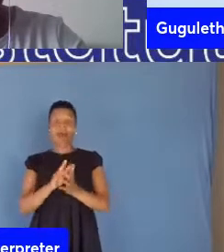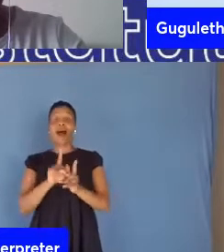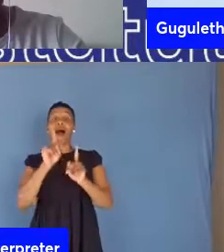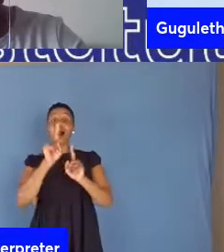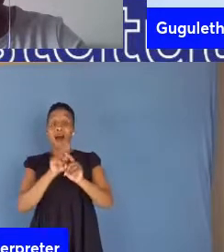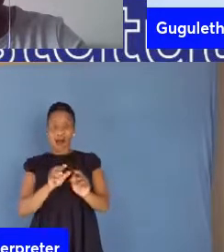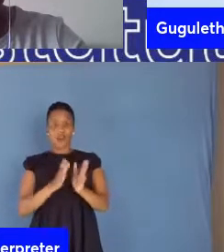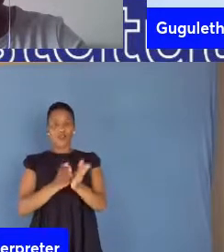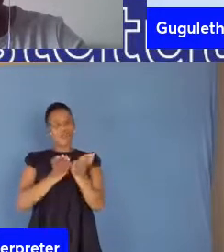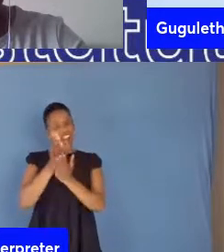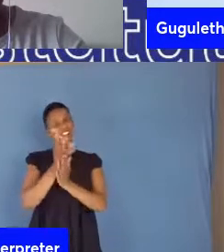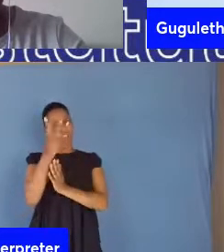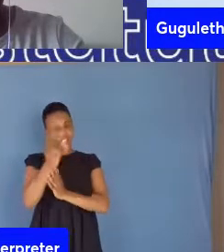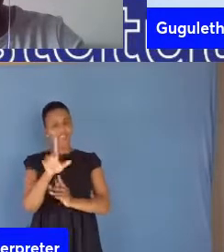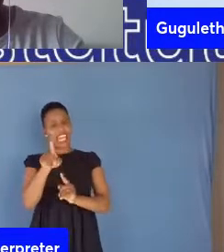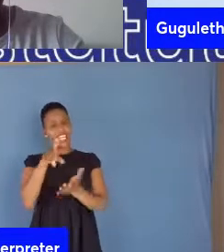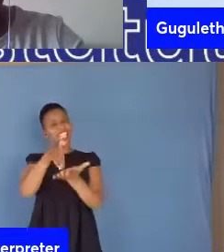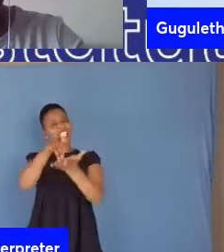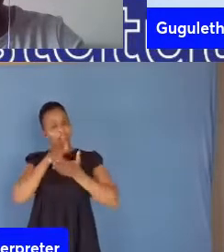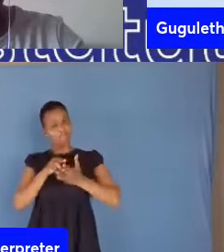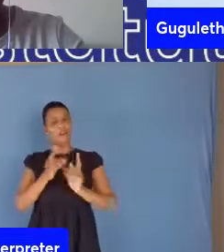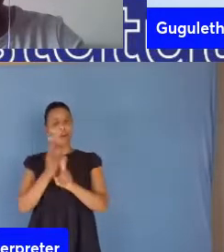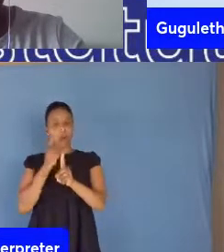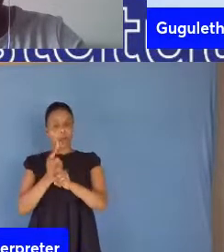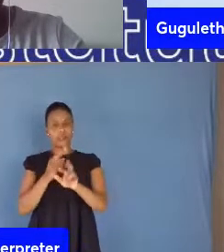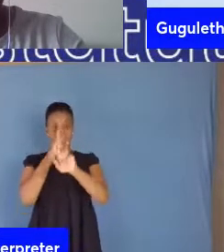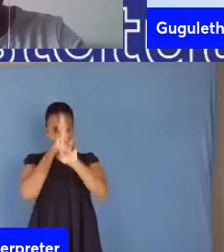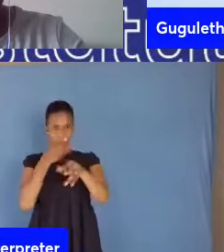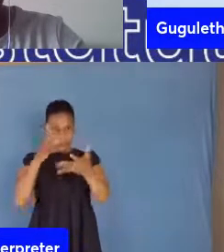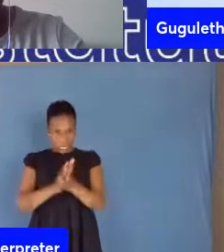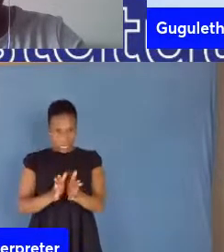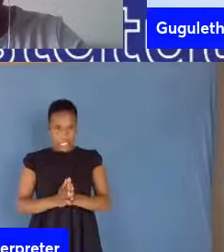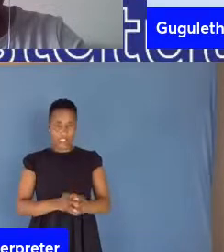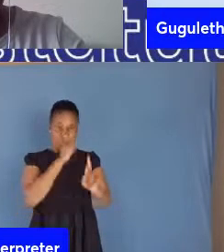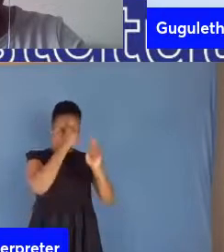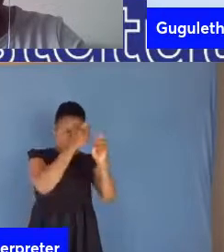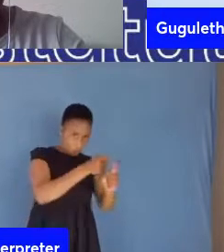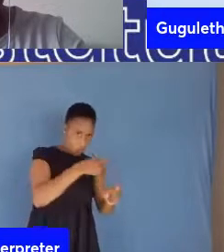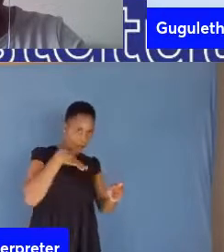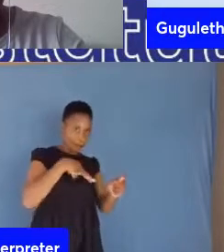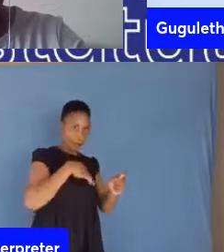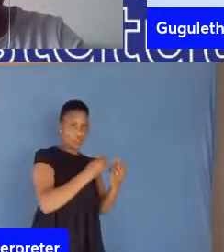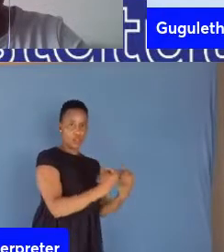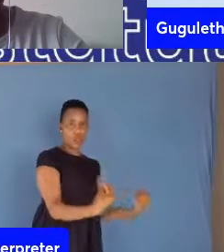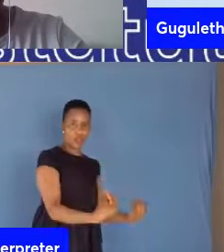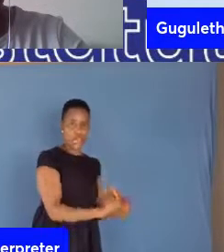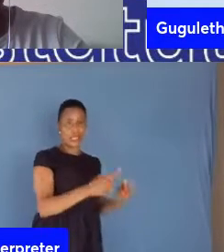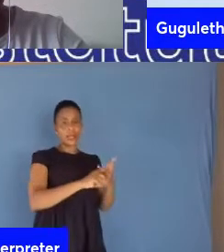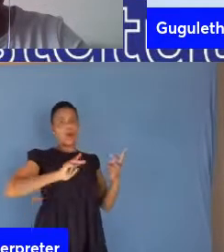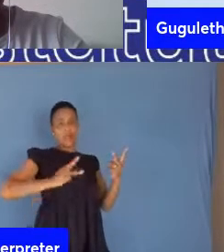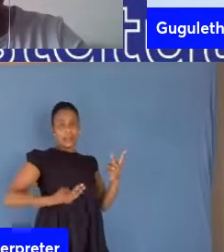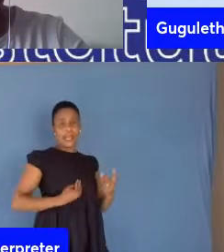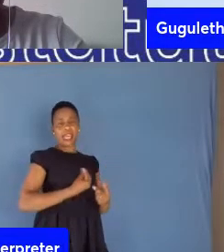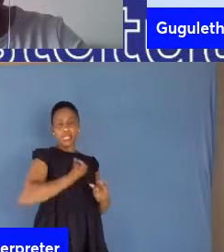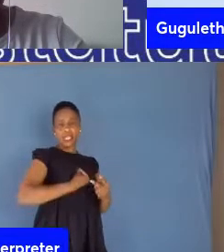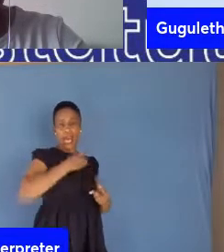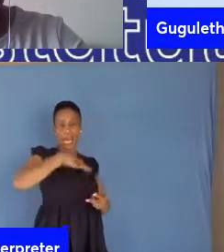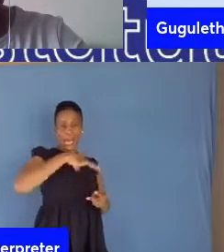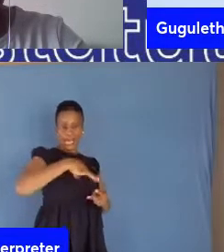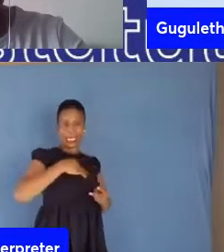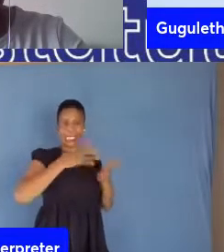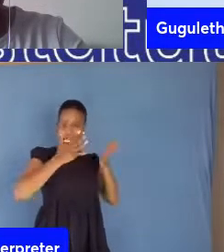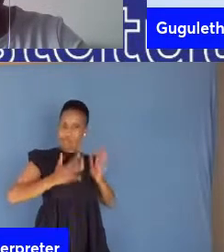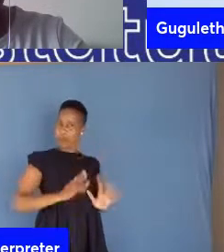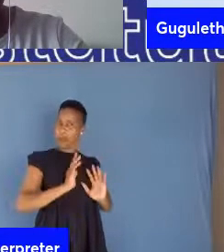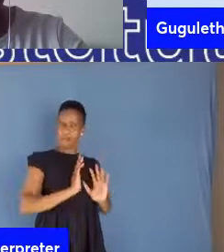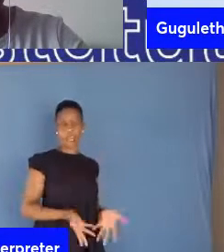an instance where we can recognize girl, children, women, young ladies as human beings before any other